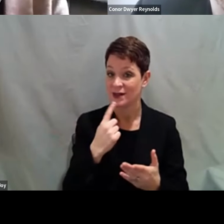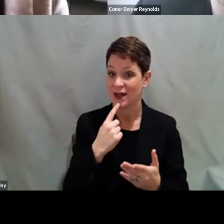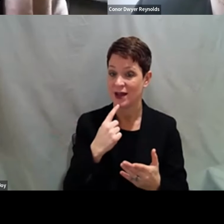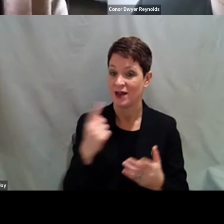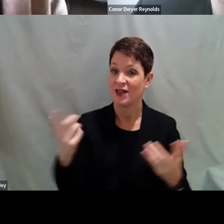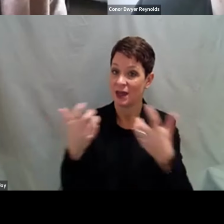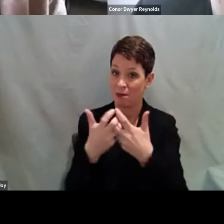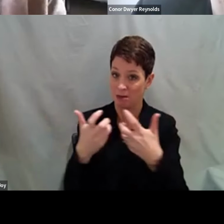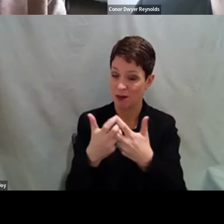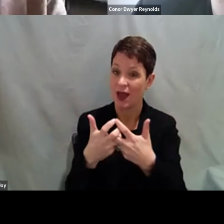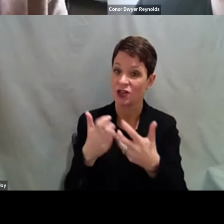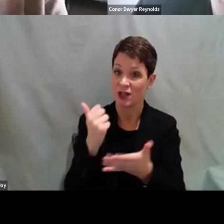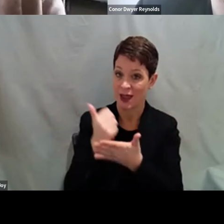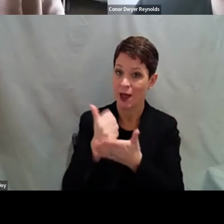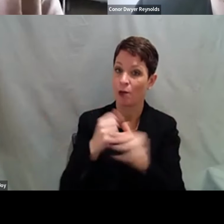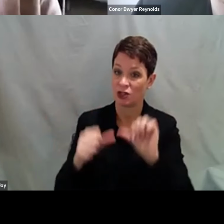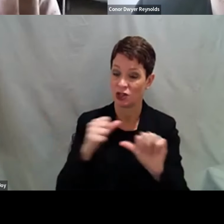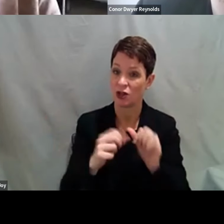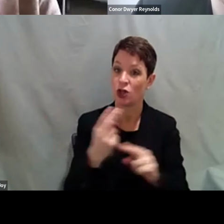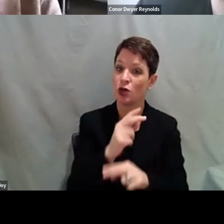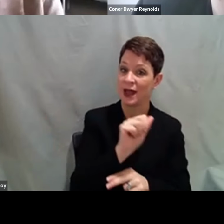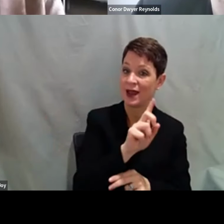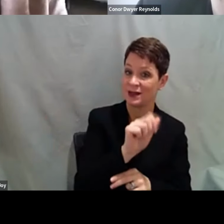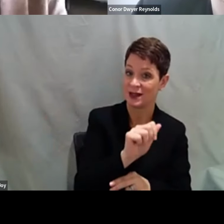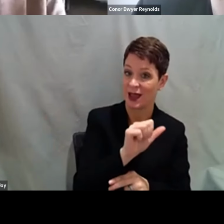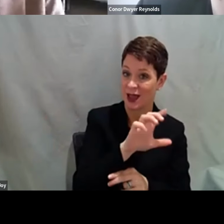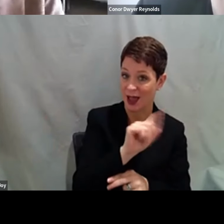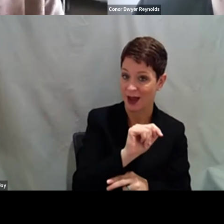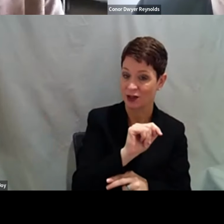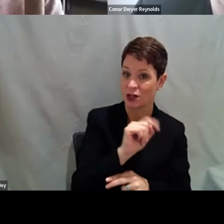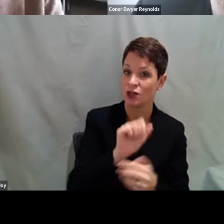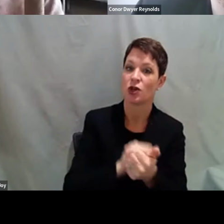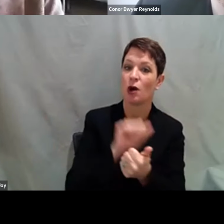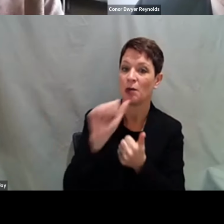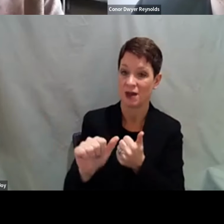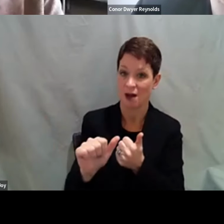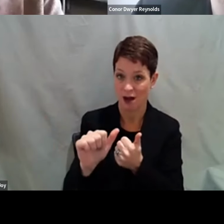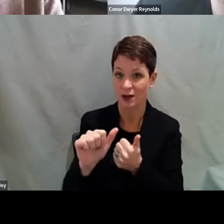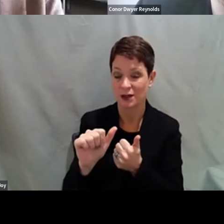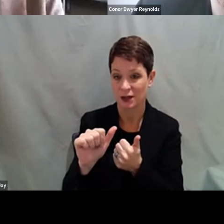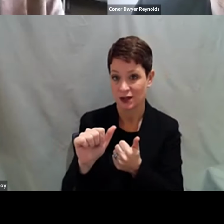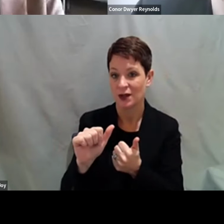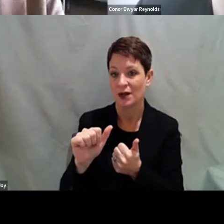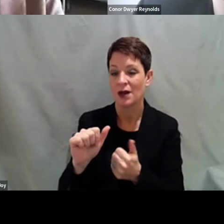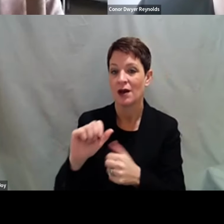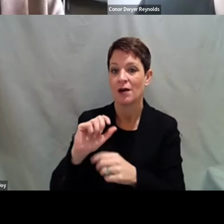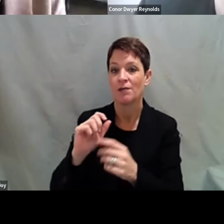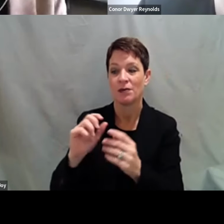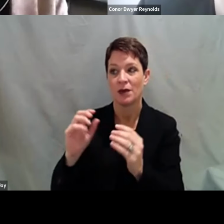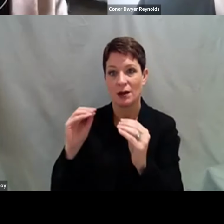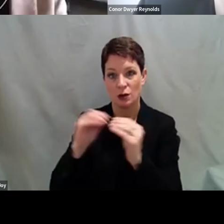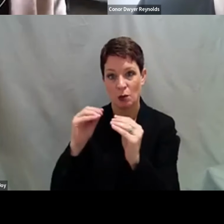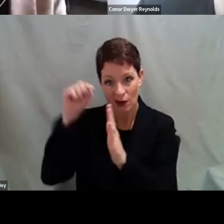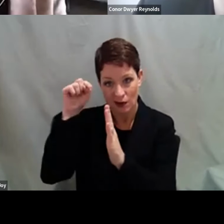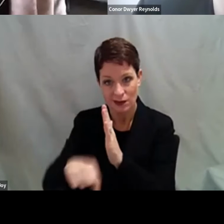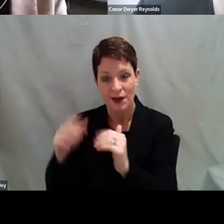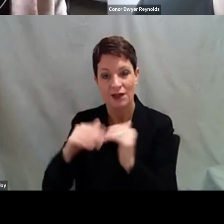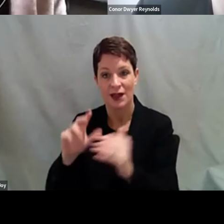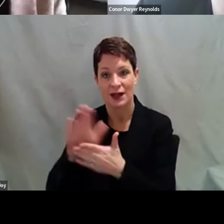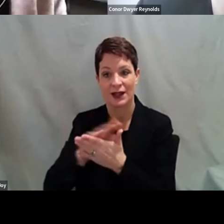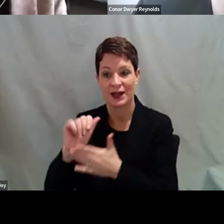complementary statutes and that you could use the Americans with Disabilities Act to go beyond the floor set by the Clean Air Act. It was a